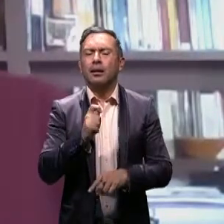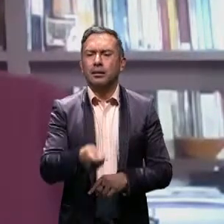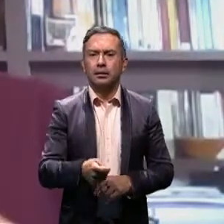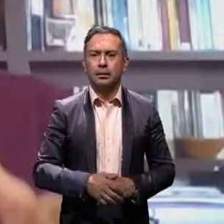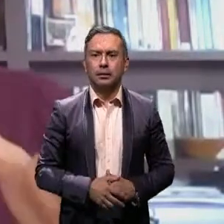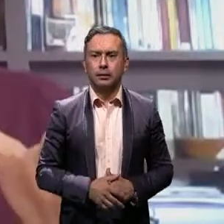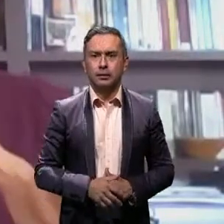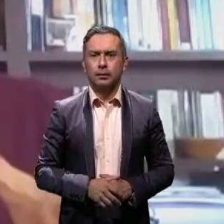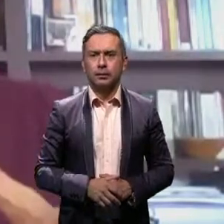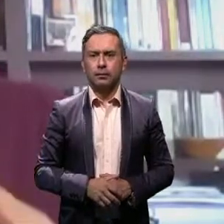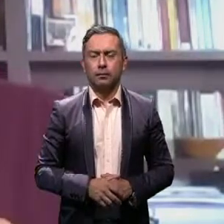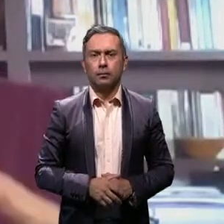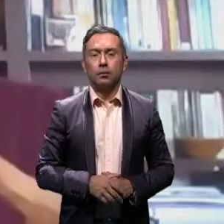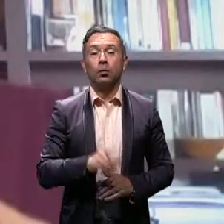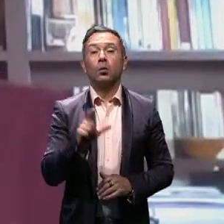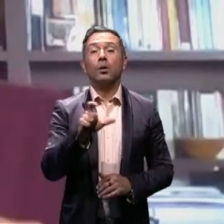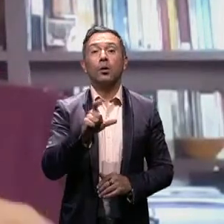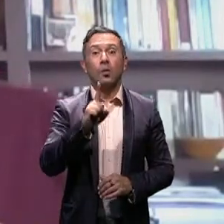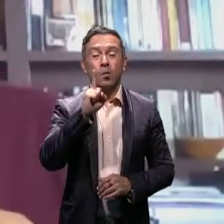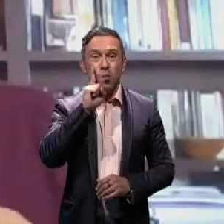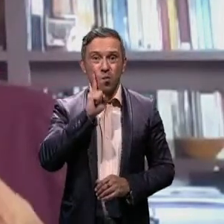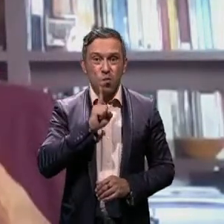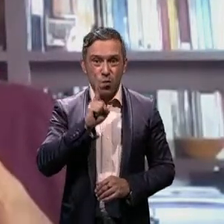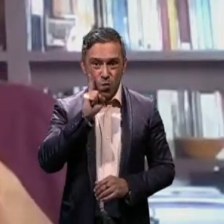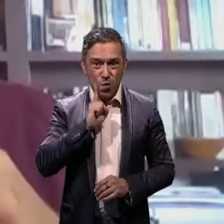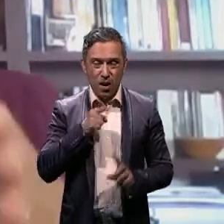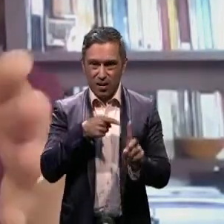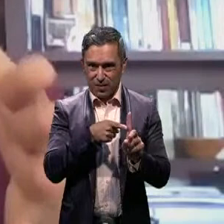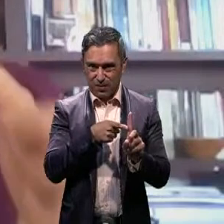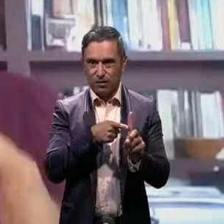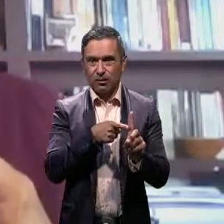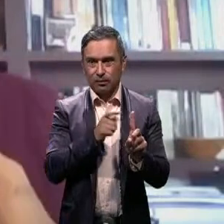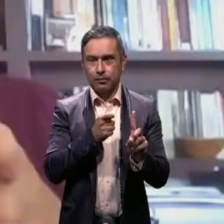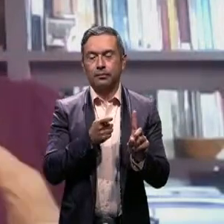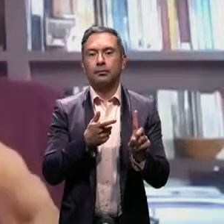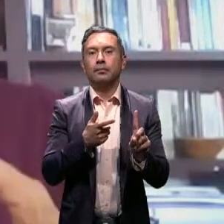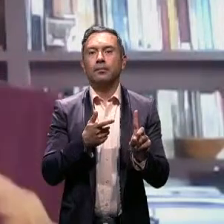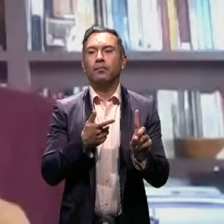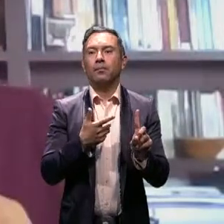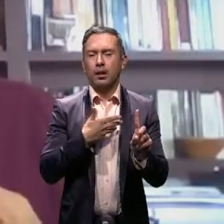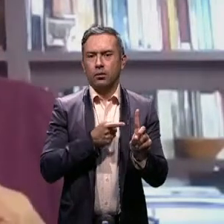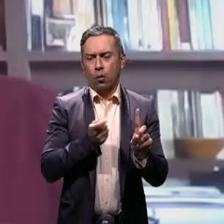another important aspect is that when women